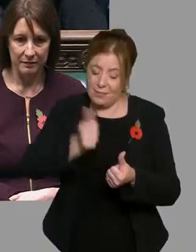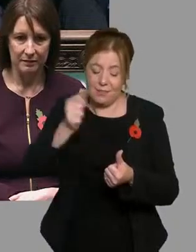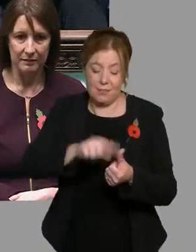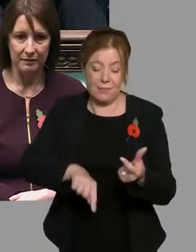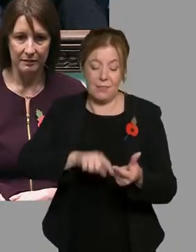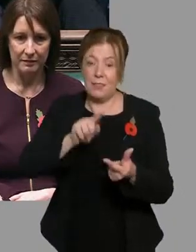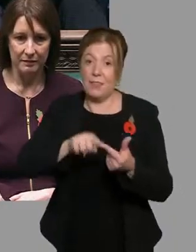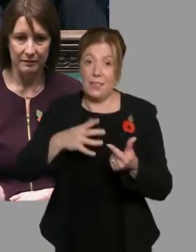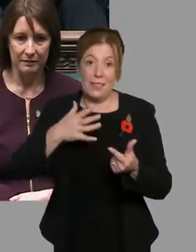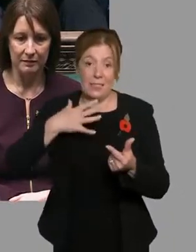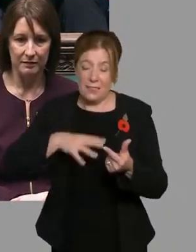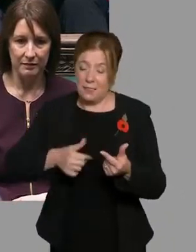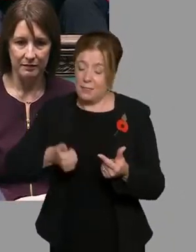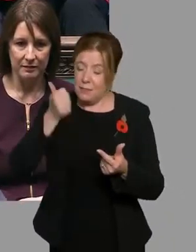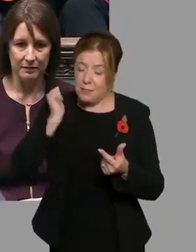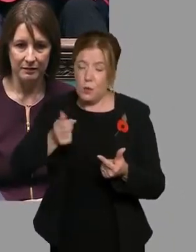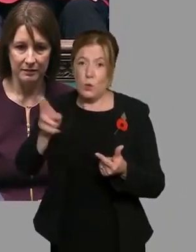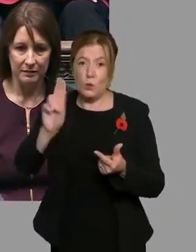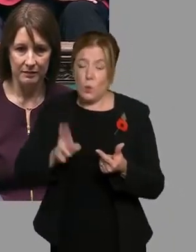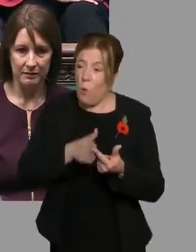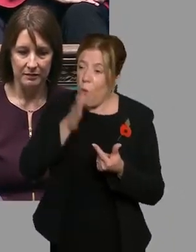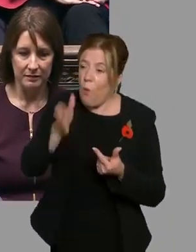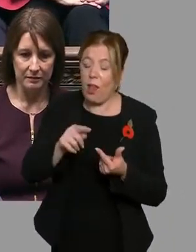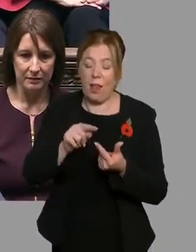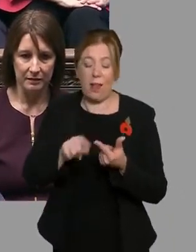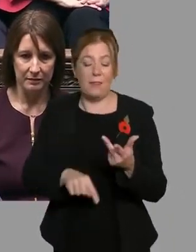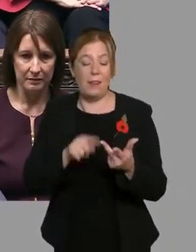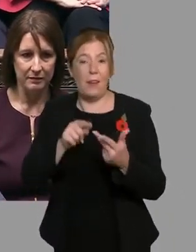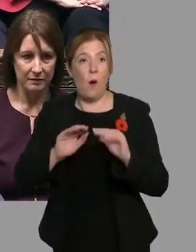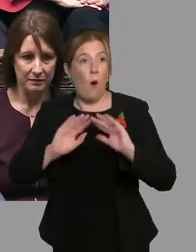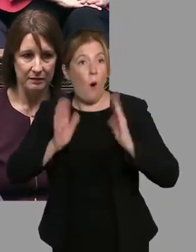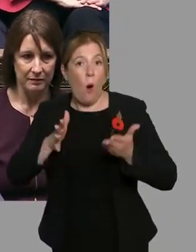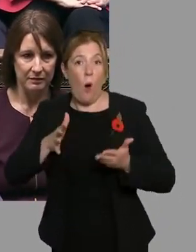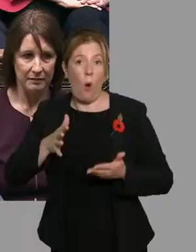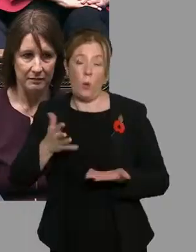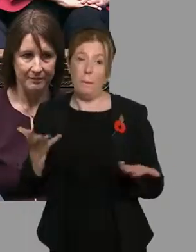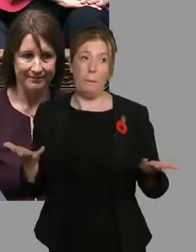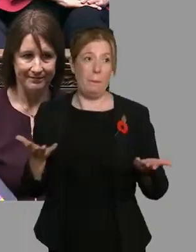and homes that their families can afford to live in. But we will continue to talk to the